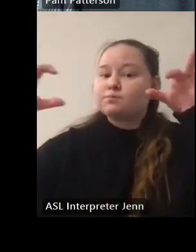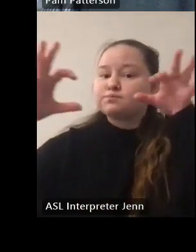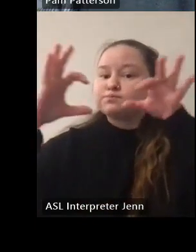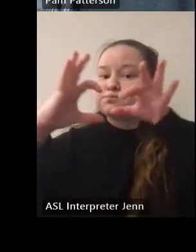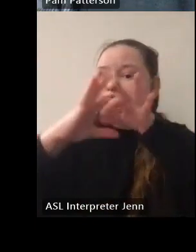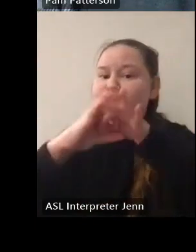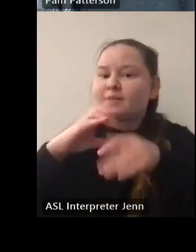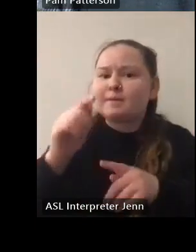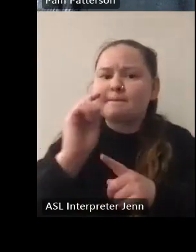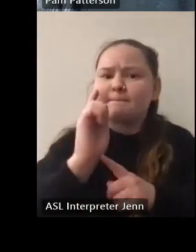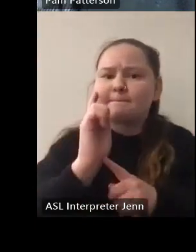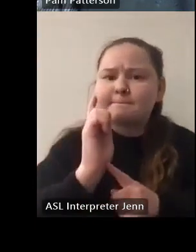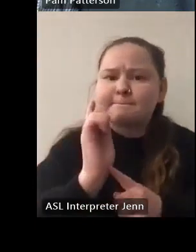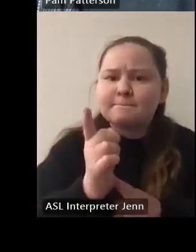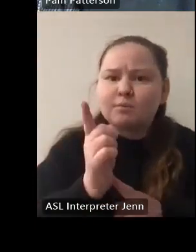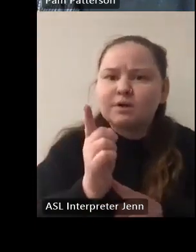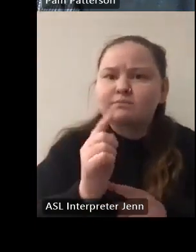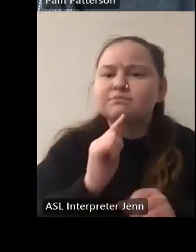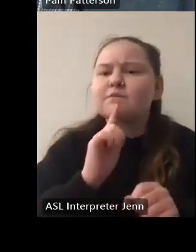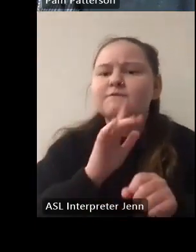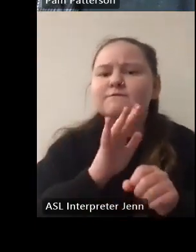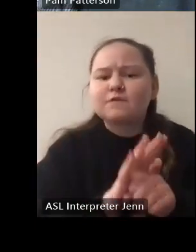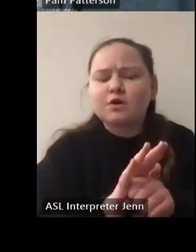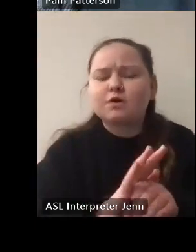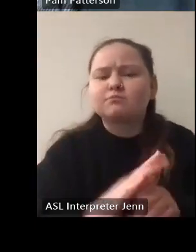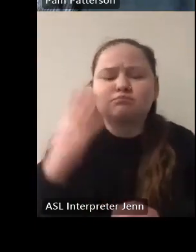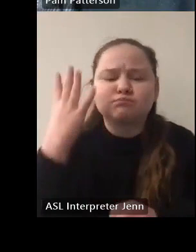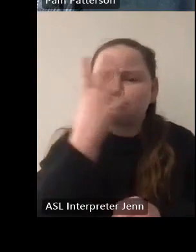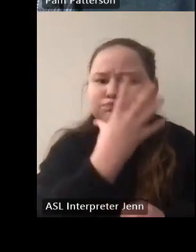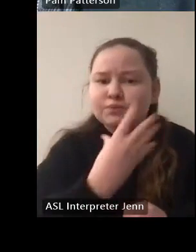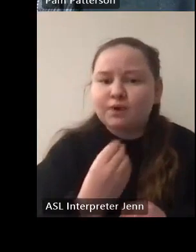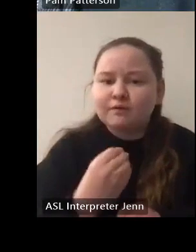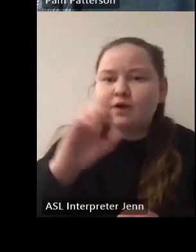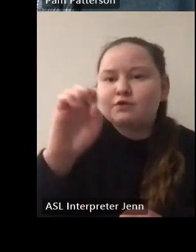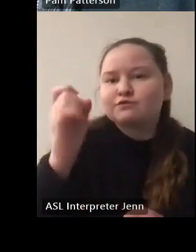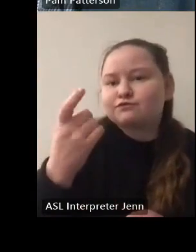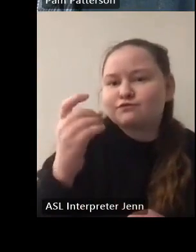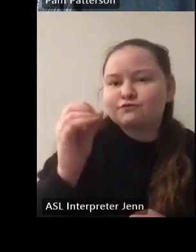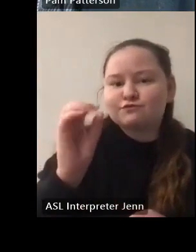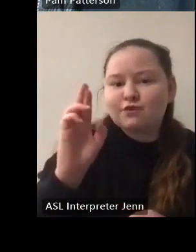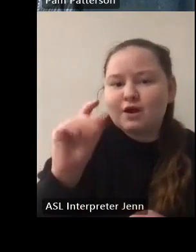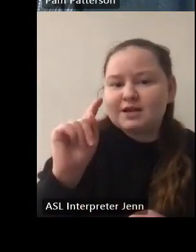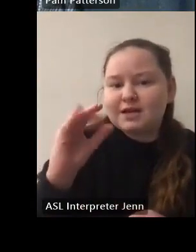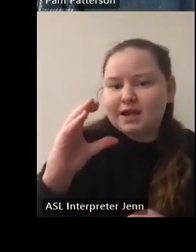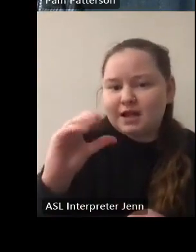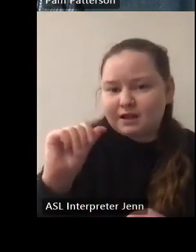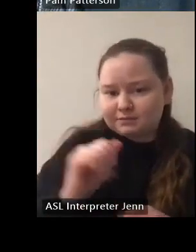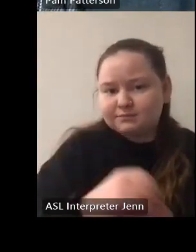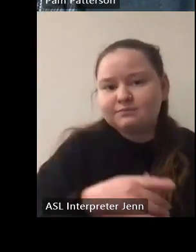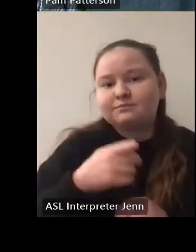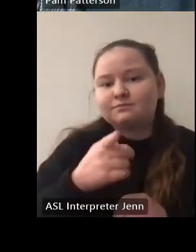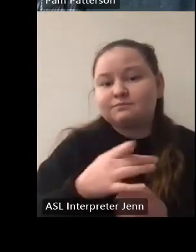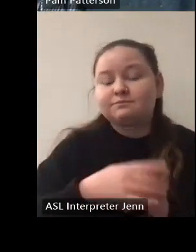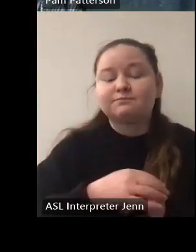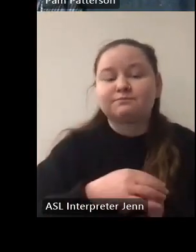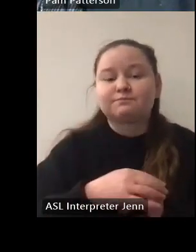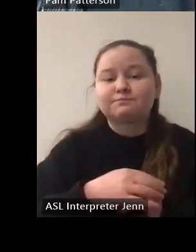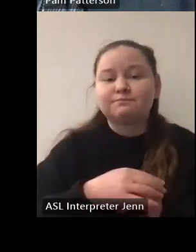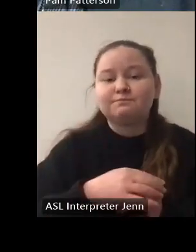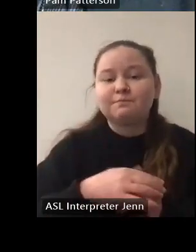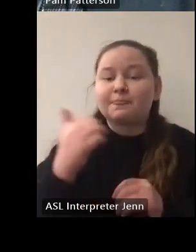affirming, bountiful, and erotic. Says director Patty Byrne, who also later co-founded the